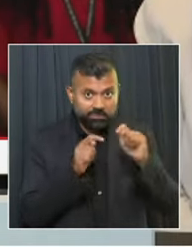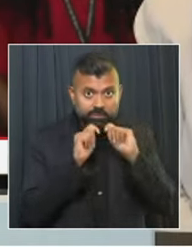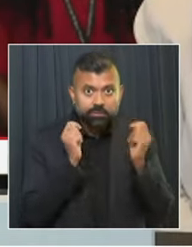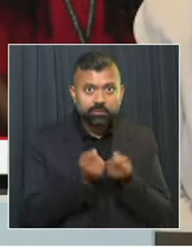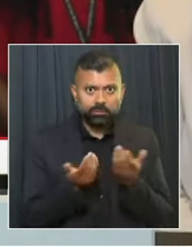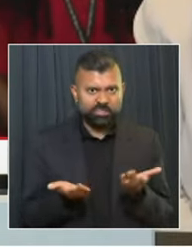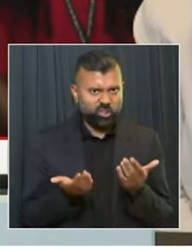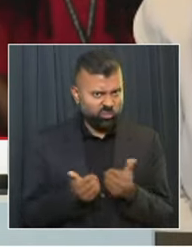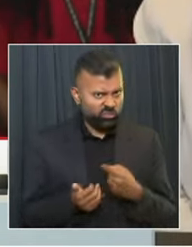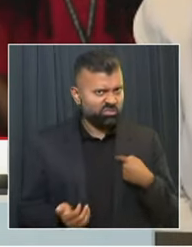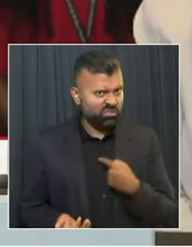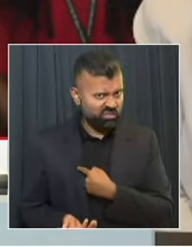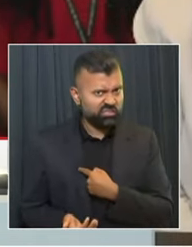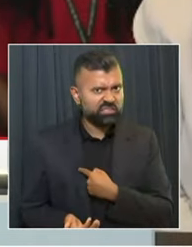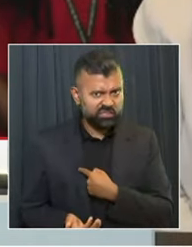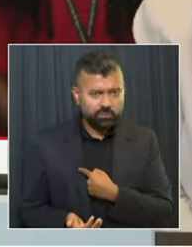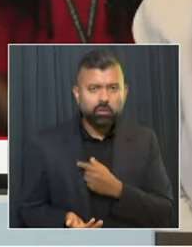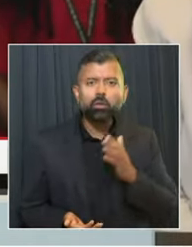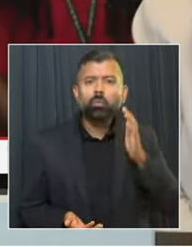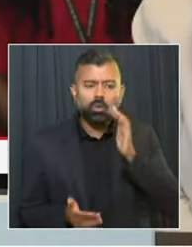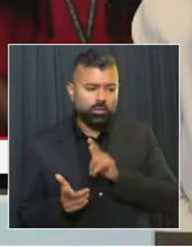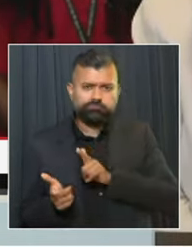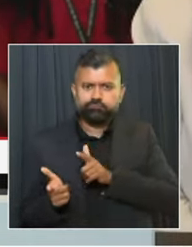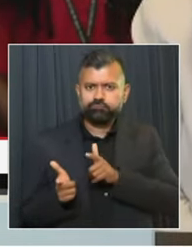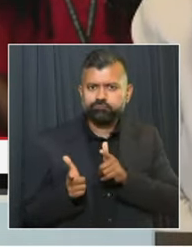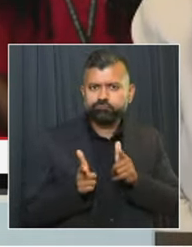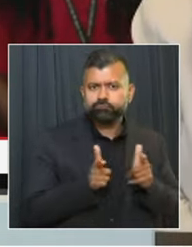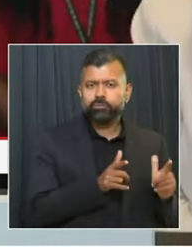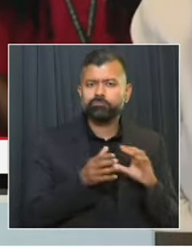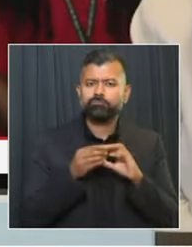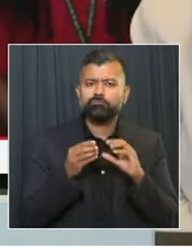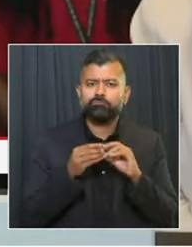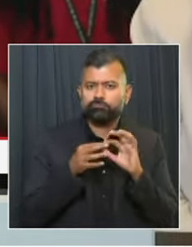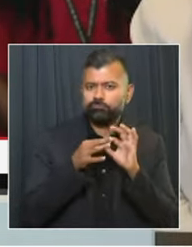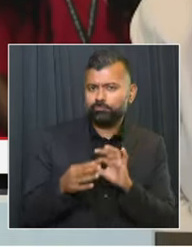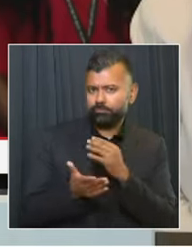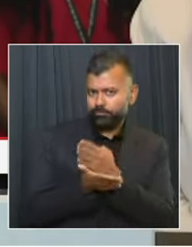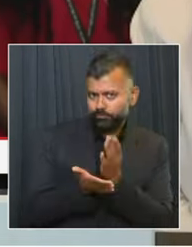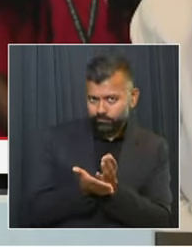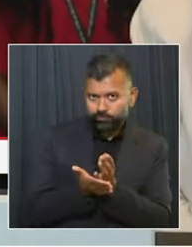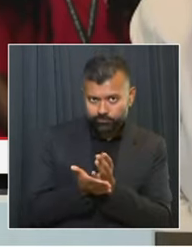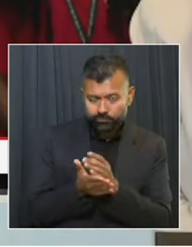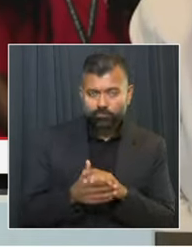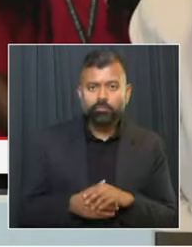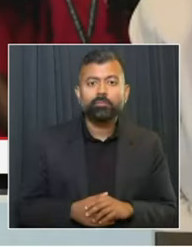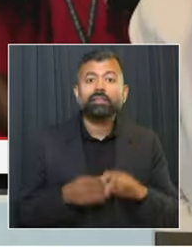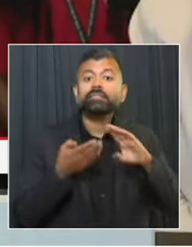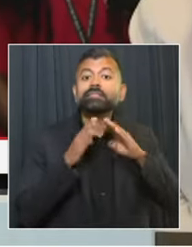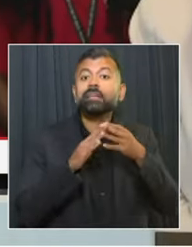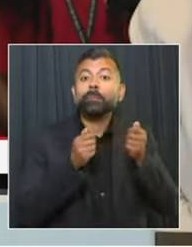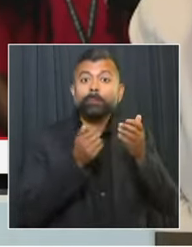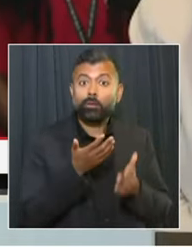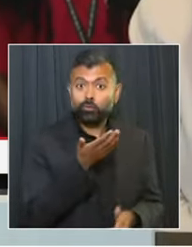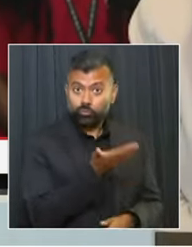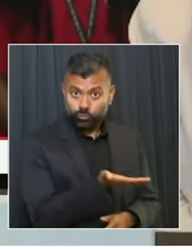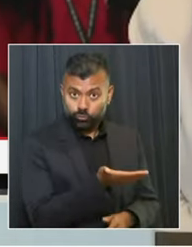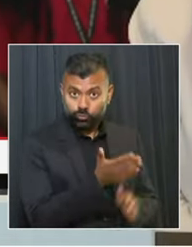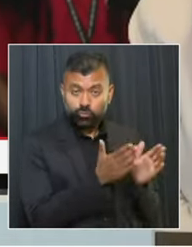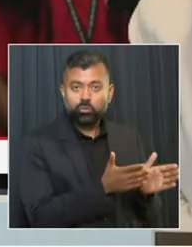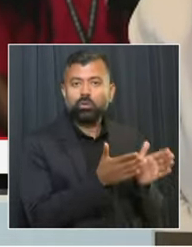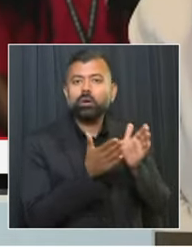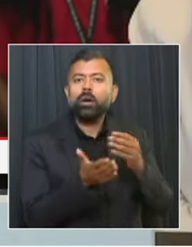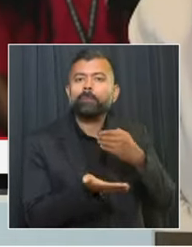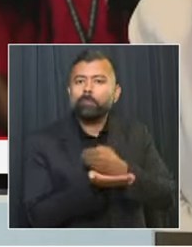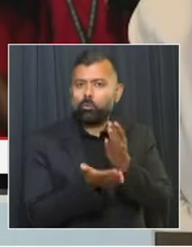from them today. You'll first hear from the city administrator for the district and the my budget administrator, Jenny